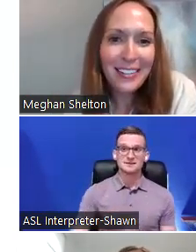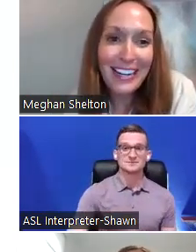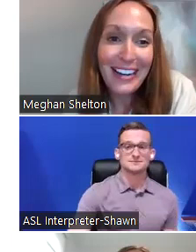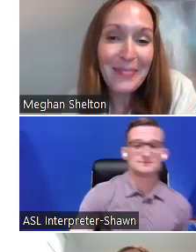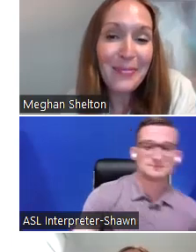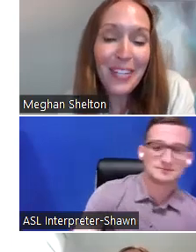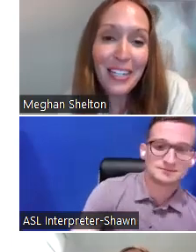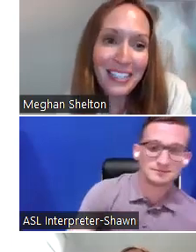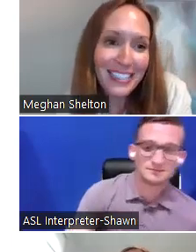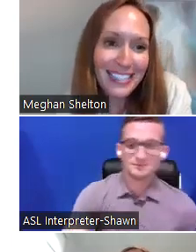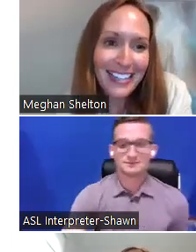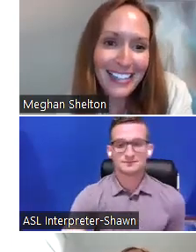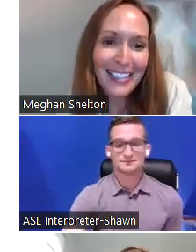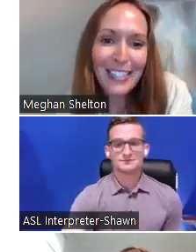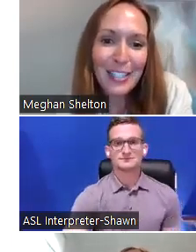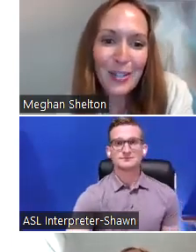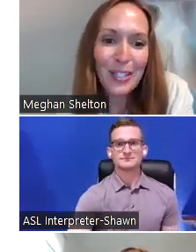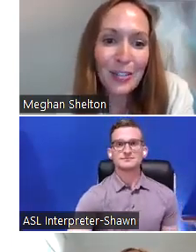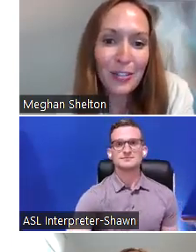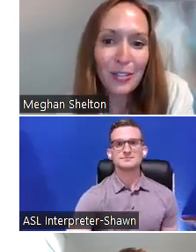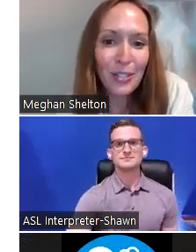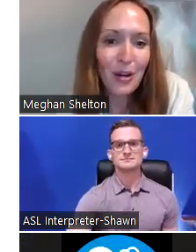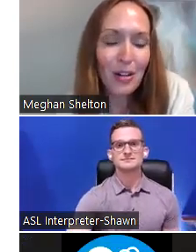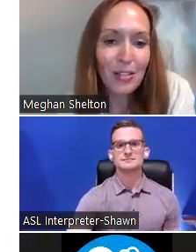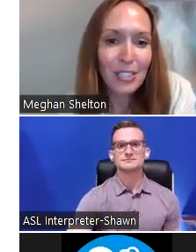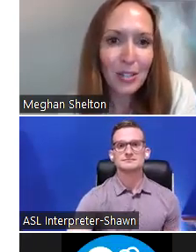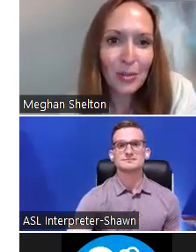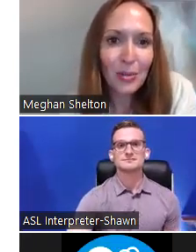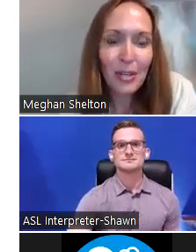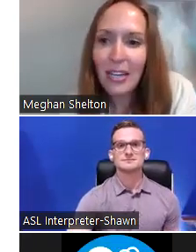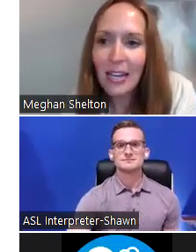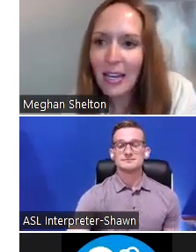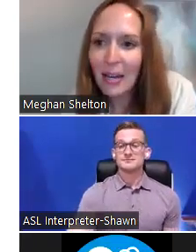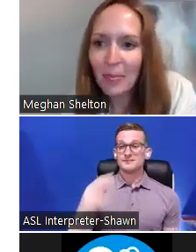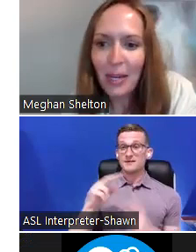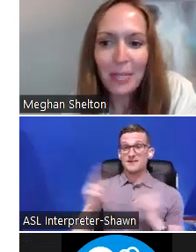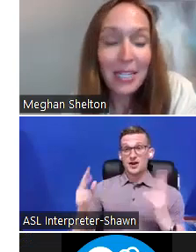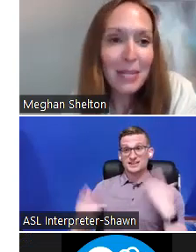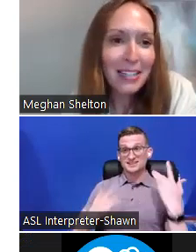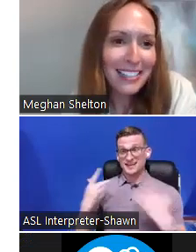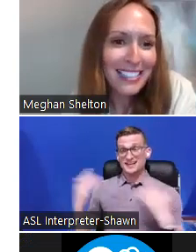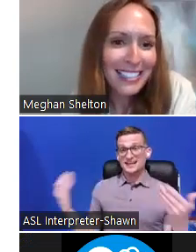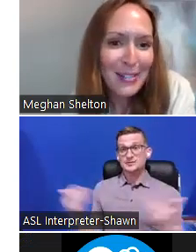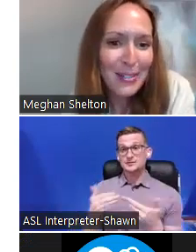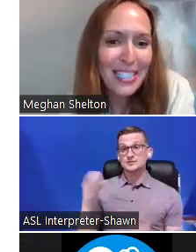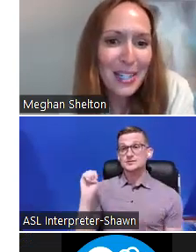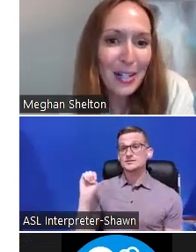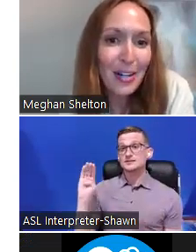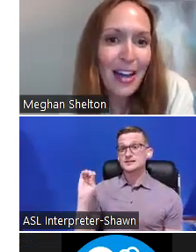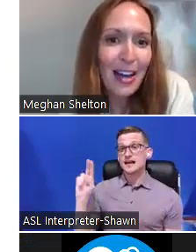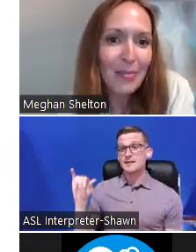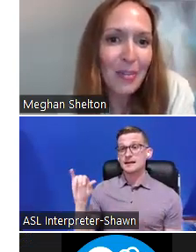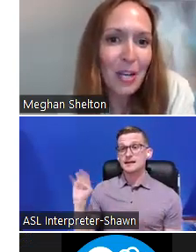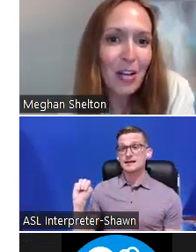All right, I am very excited to introduce you all to Ebony McClinton, who is